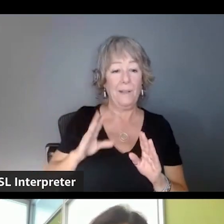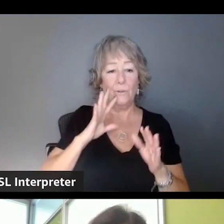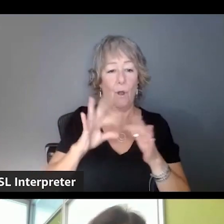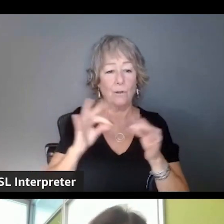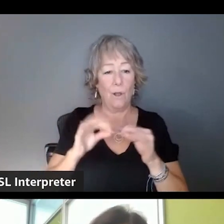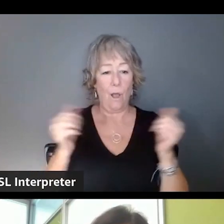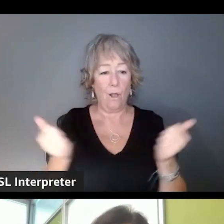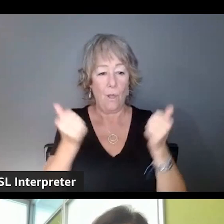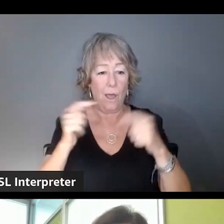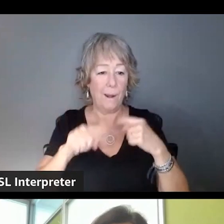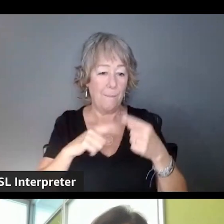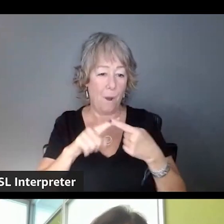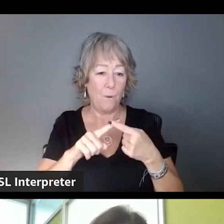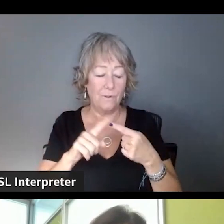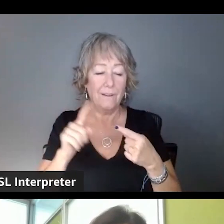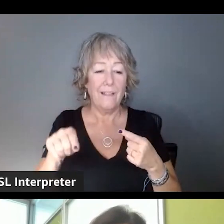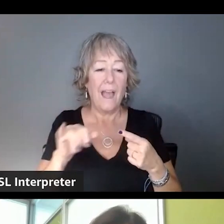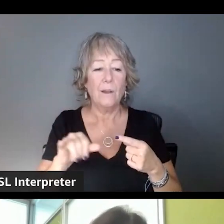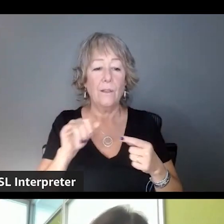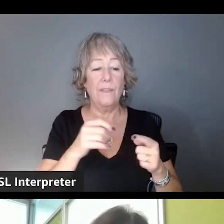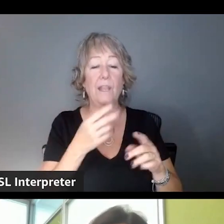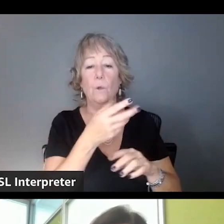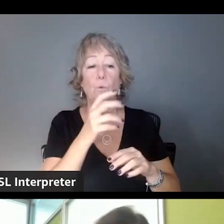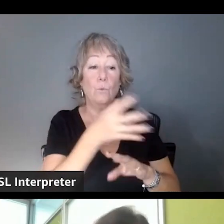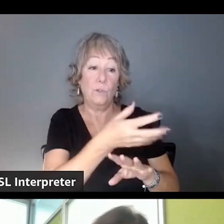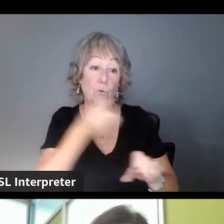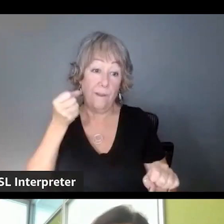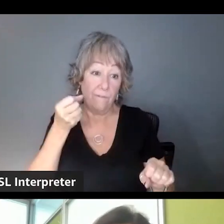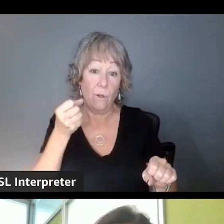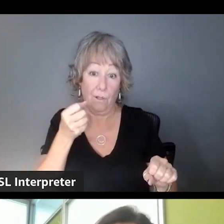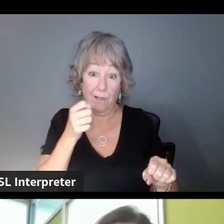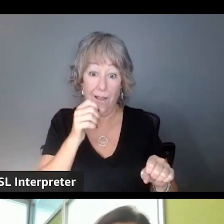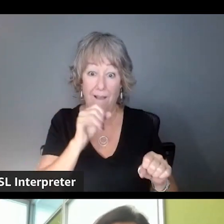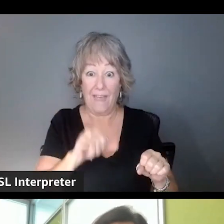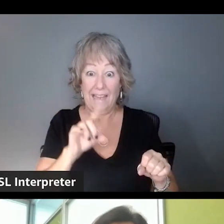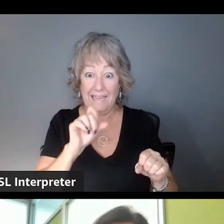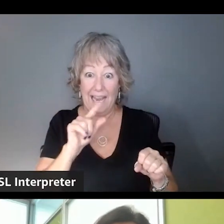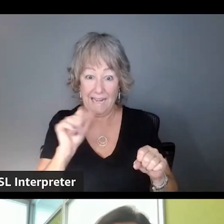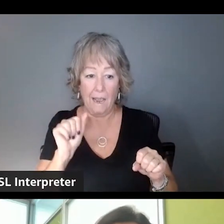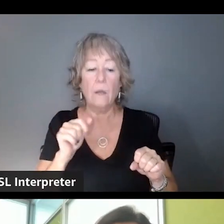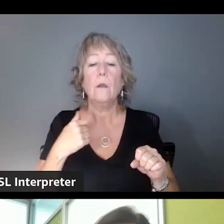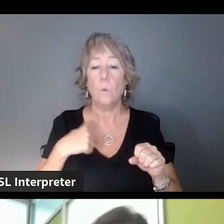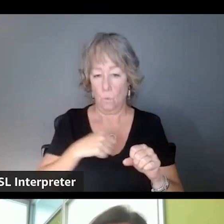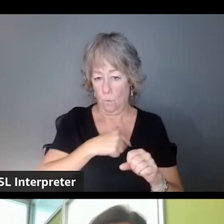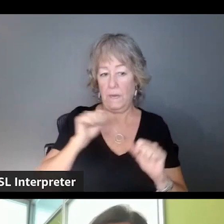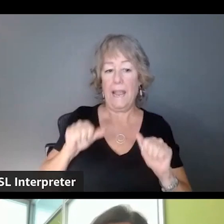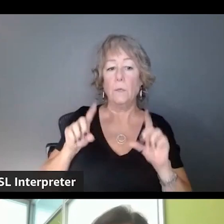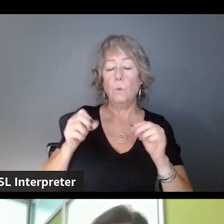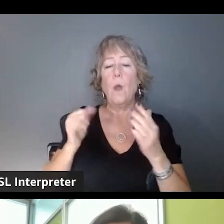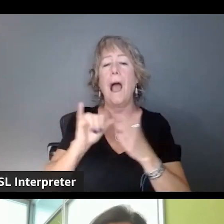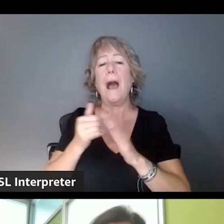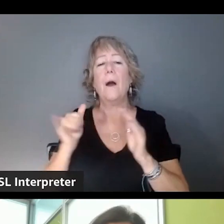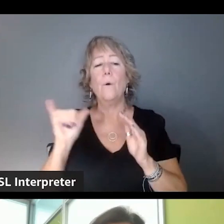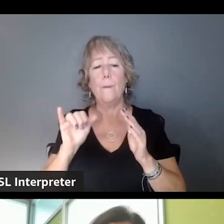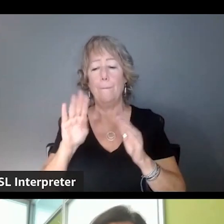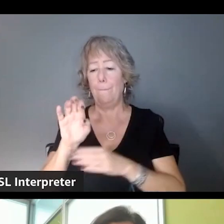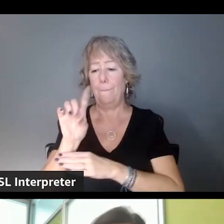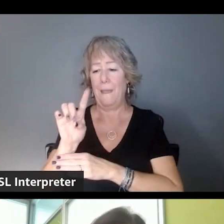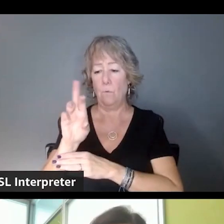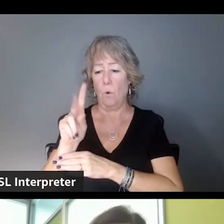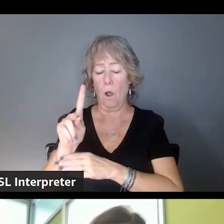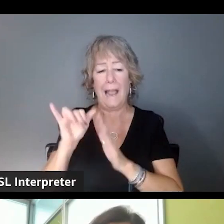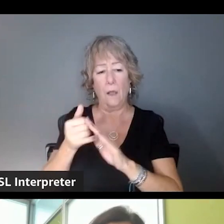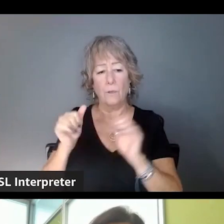lot about RAG, which is retrieval augmented generation. And my demo is also around that, on how you can see Bedrock and use